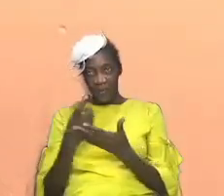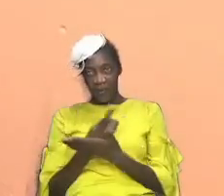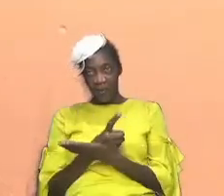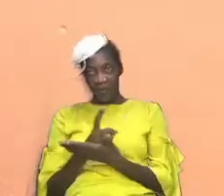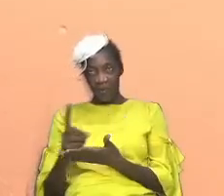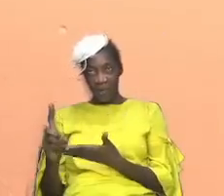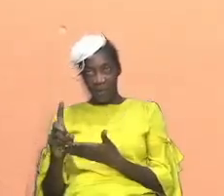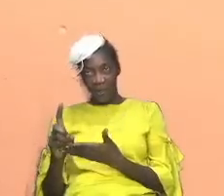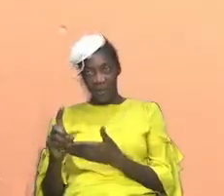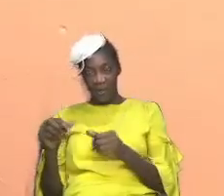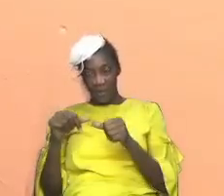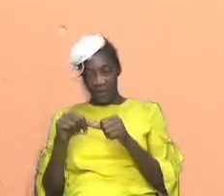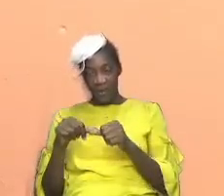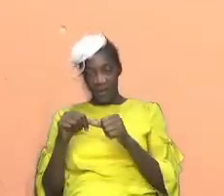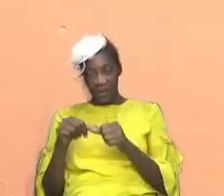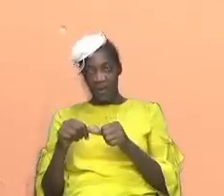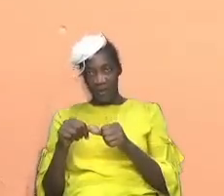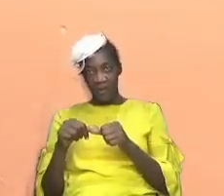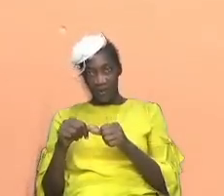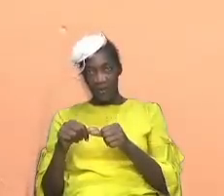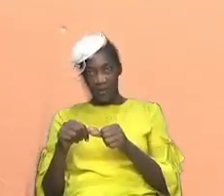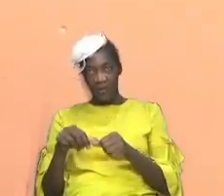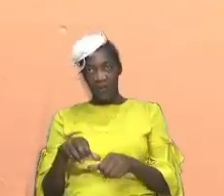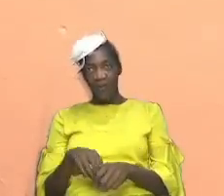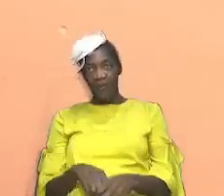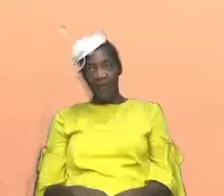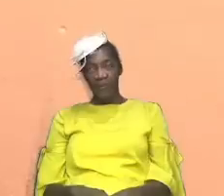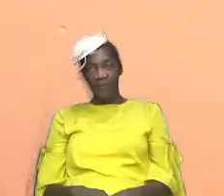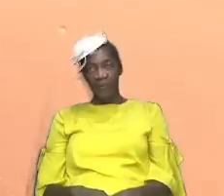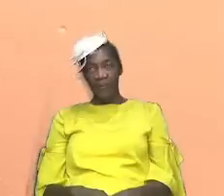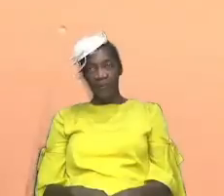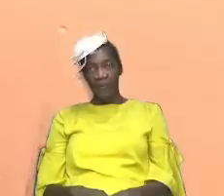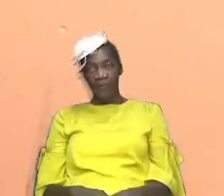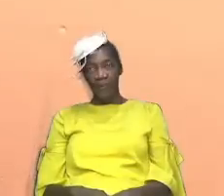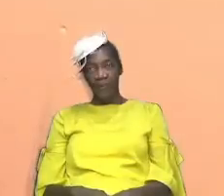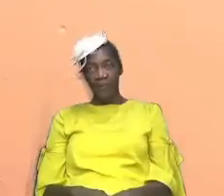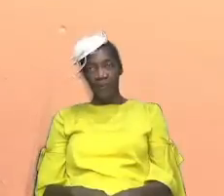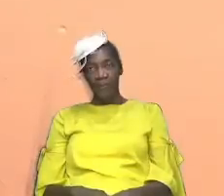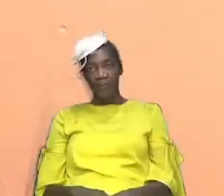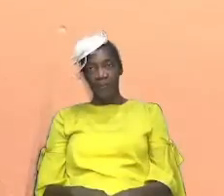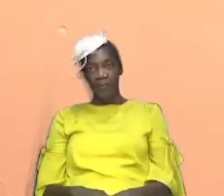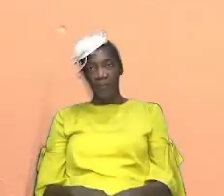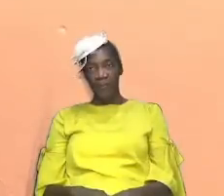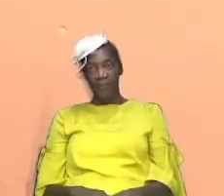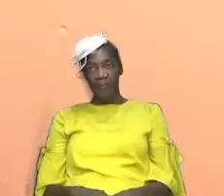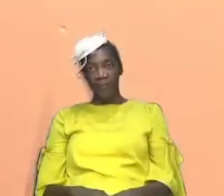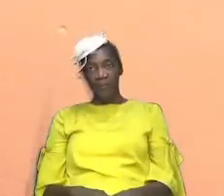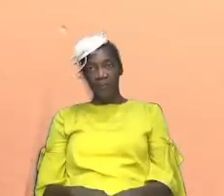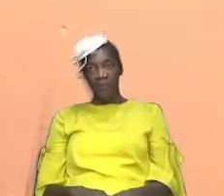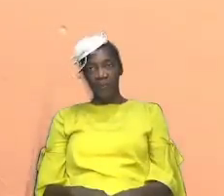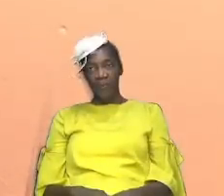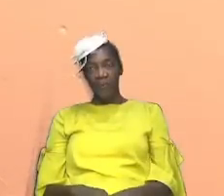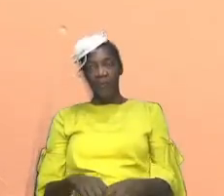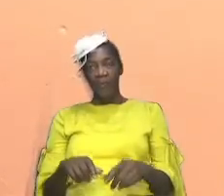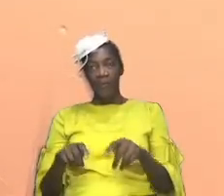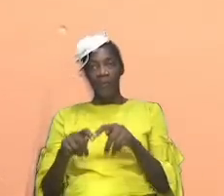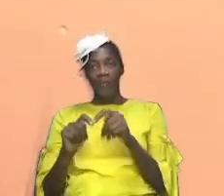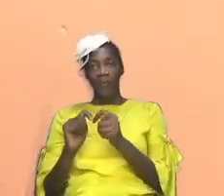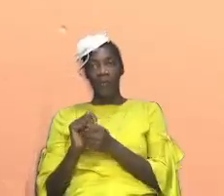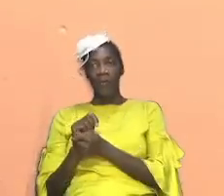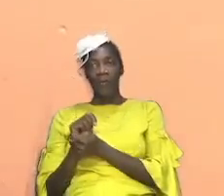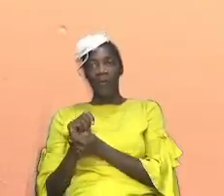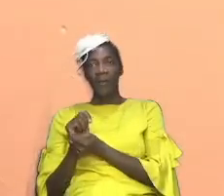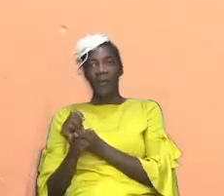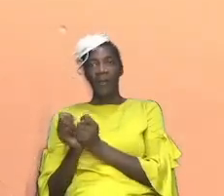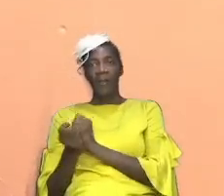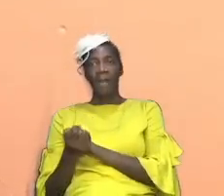and continue thereon. So this evening we are turning to the slide, and we